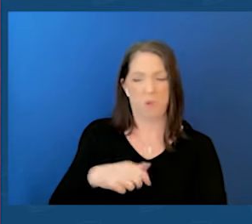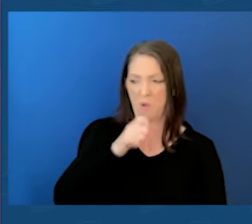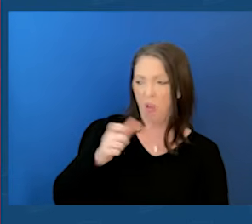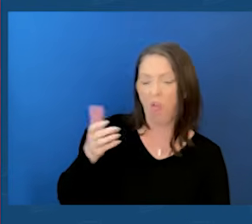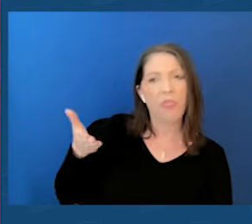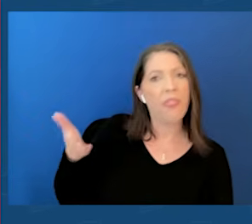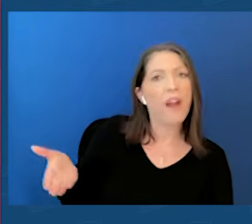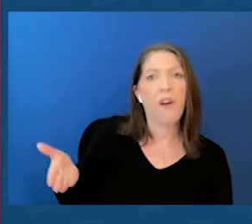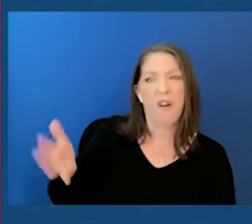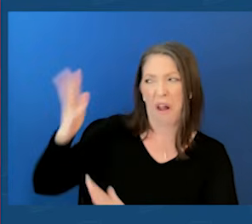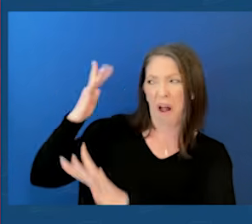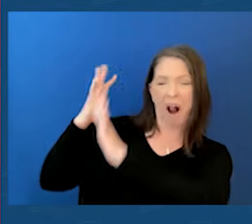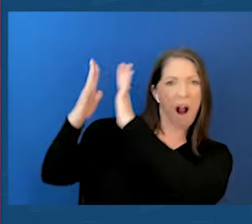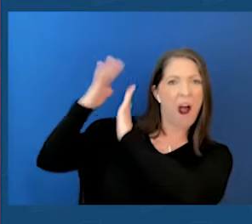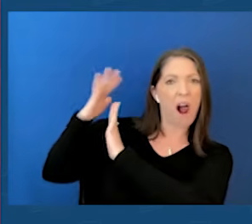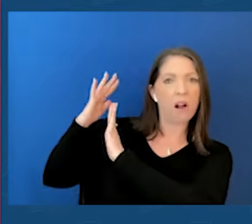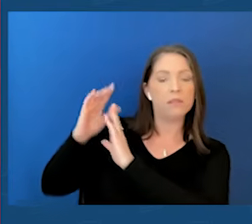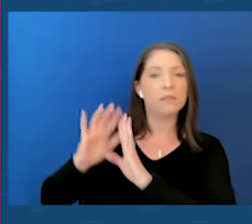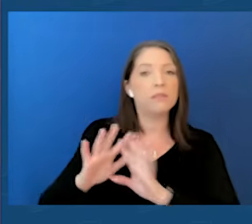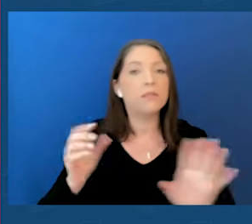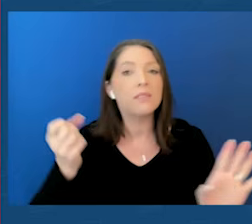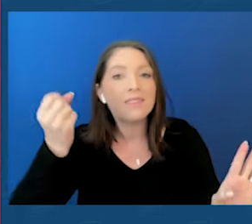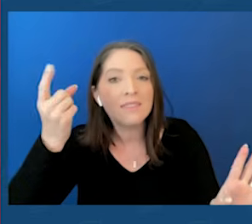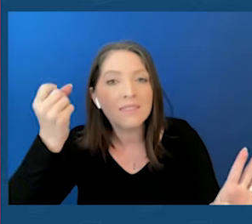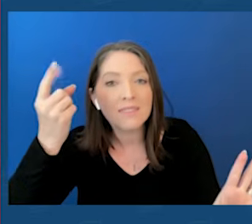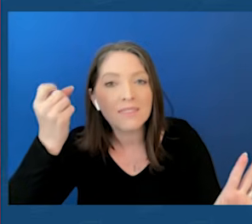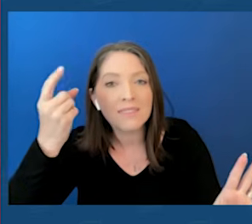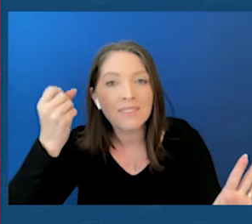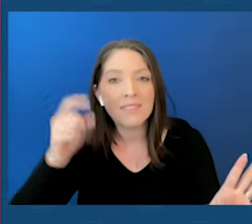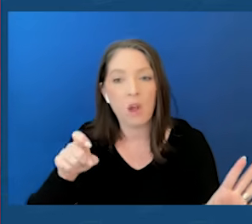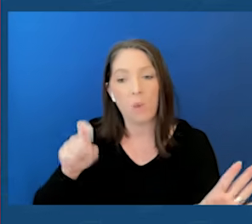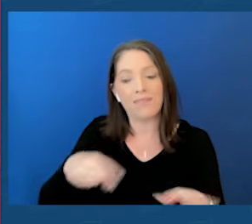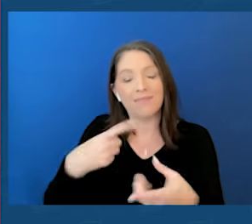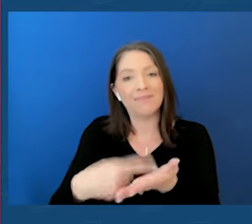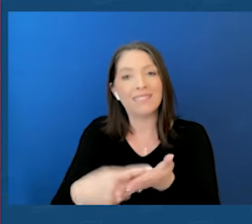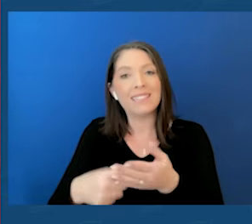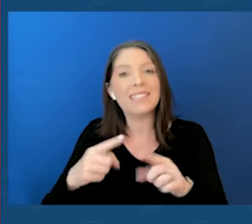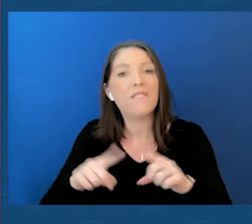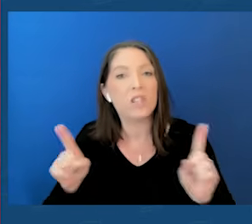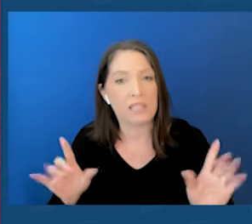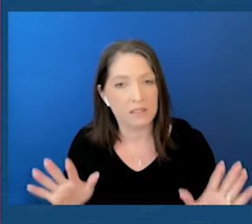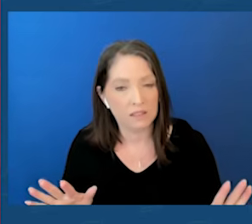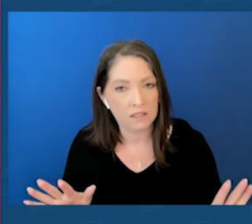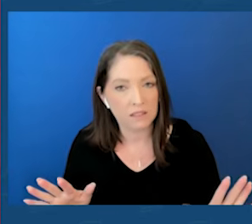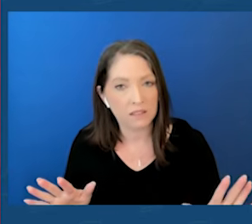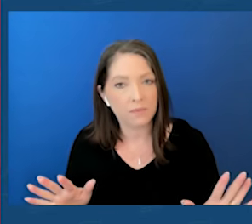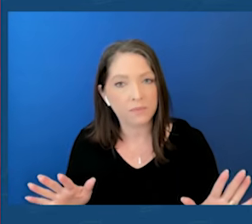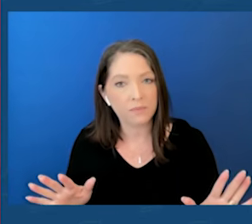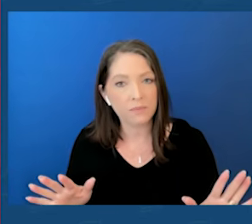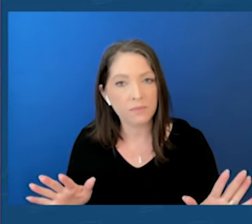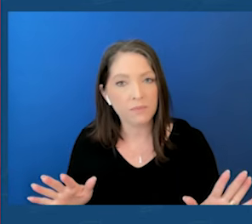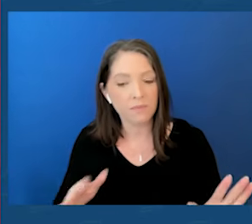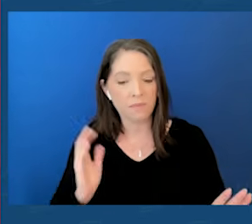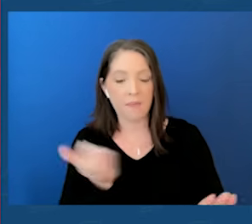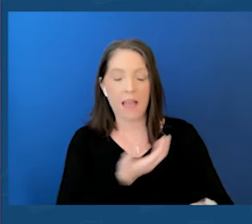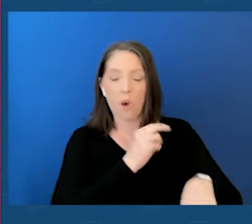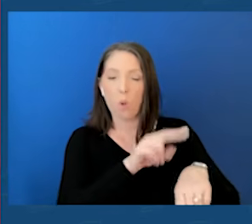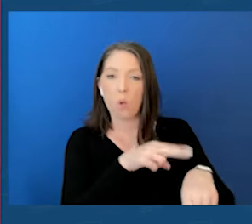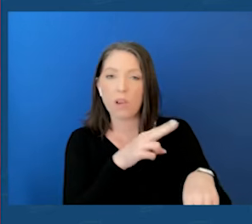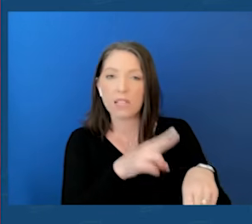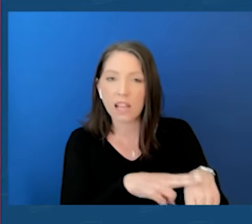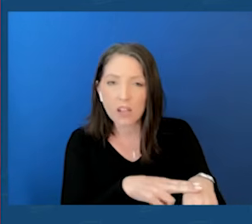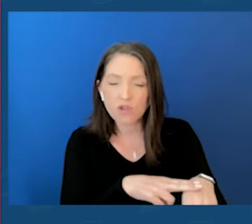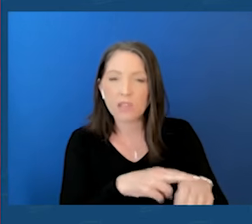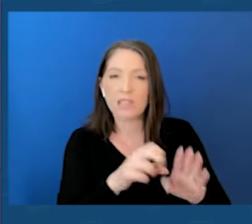this happened, but here's what we have to talk about the difference. We're a nation and a state